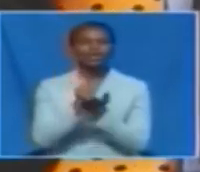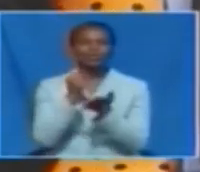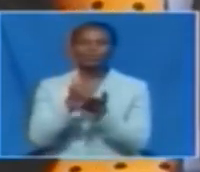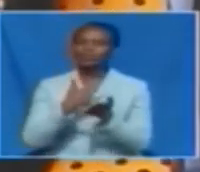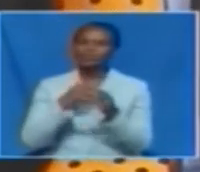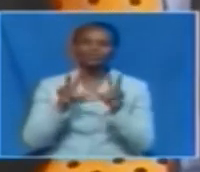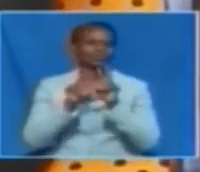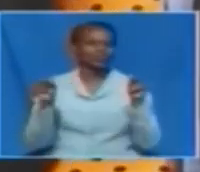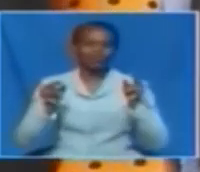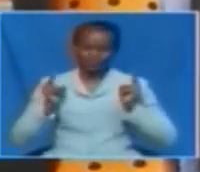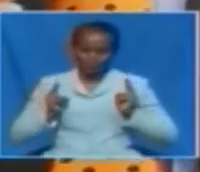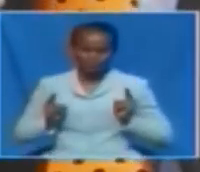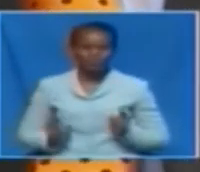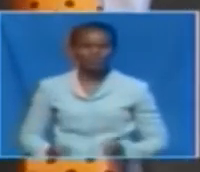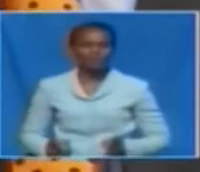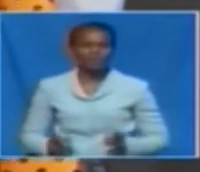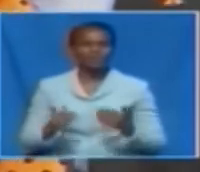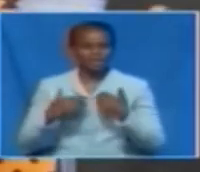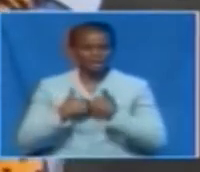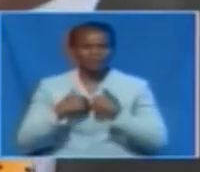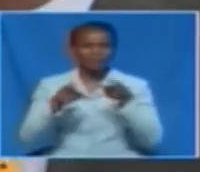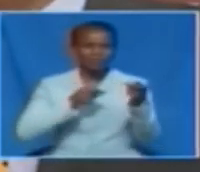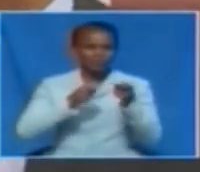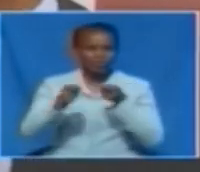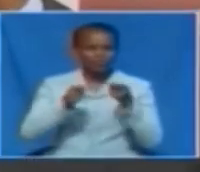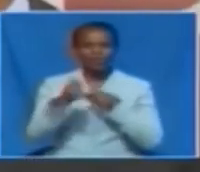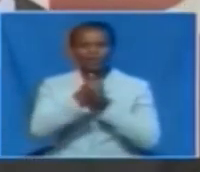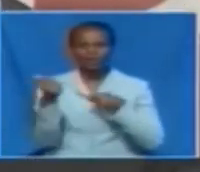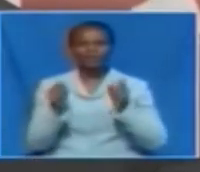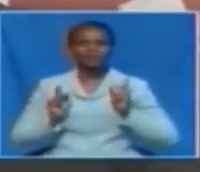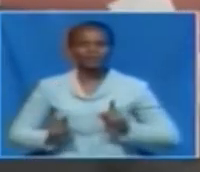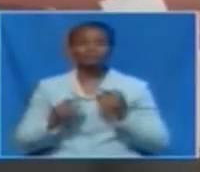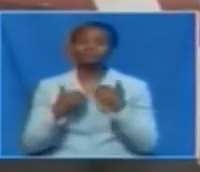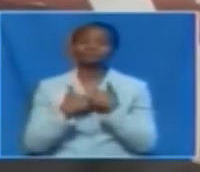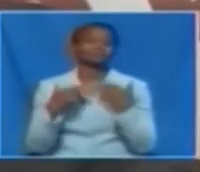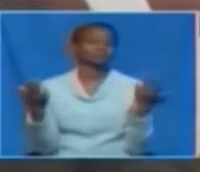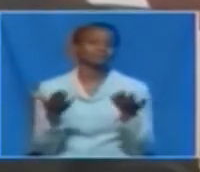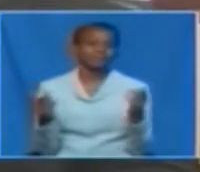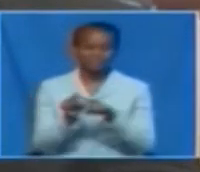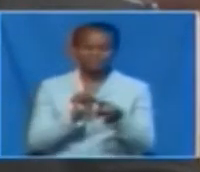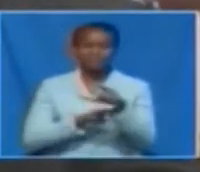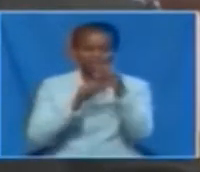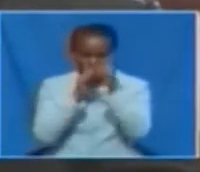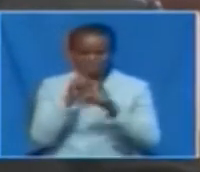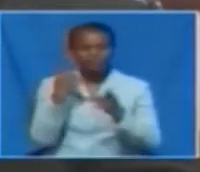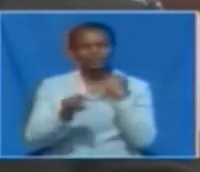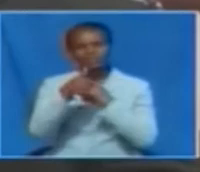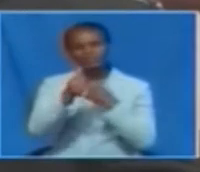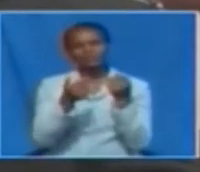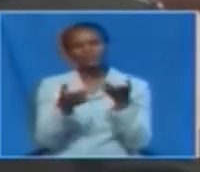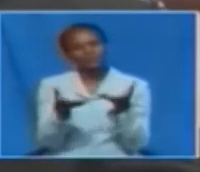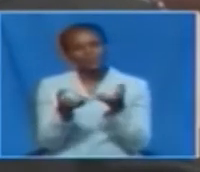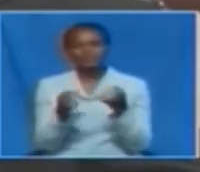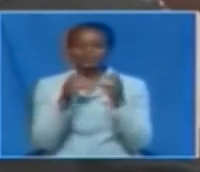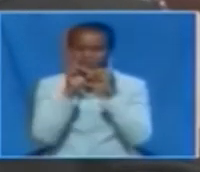No human being has any control over another human being, and they decide what they want to decide when they want to decide it.